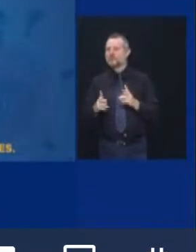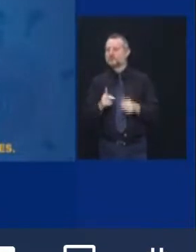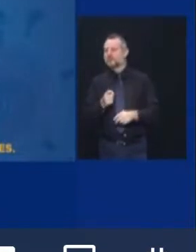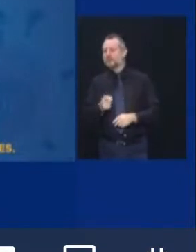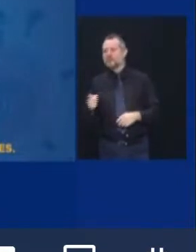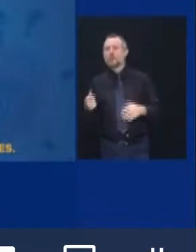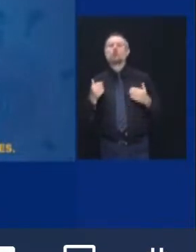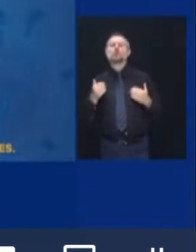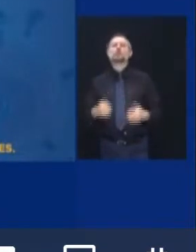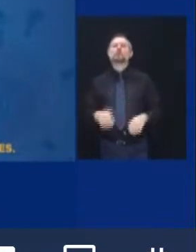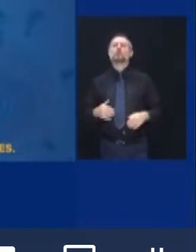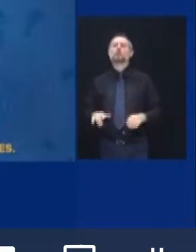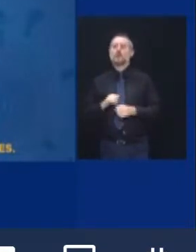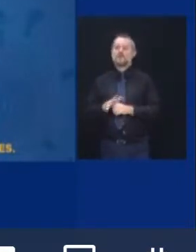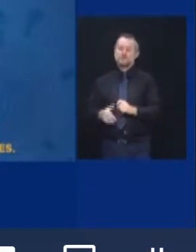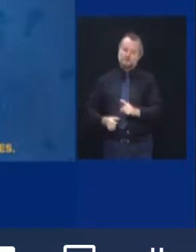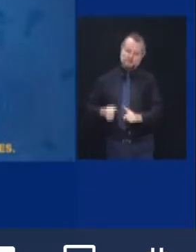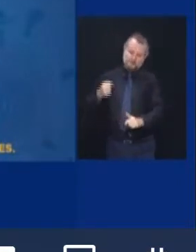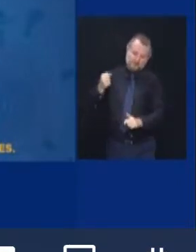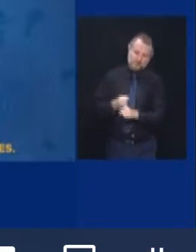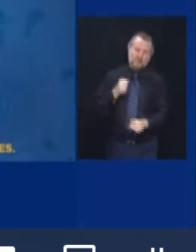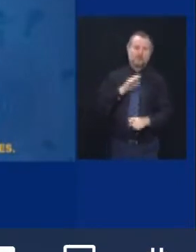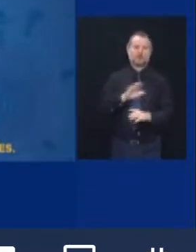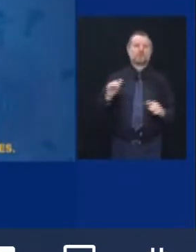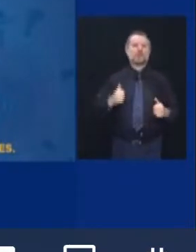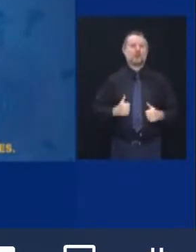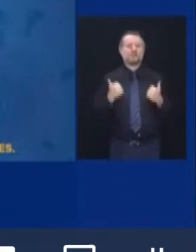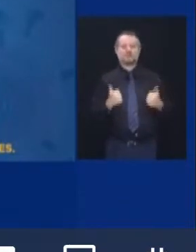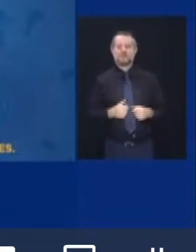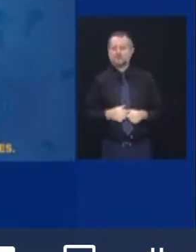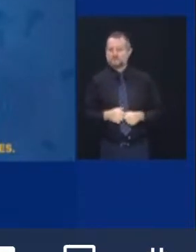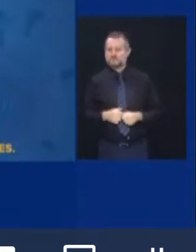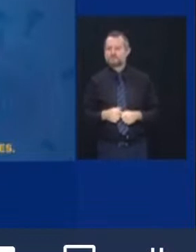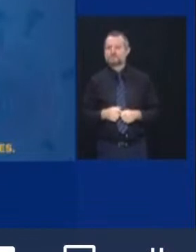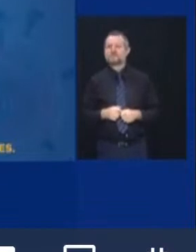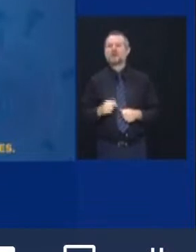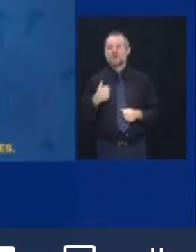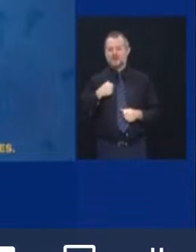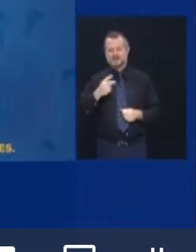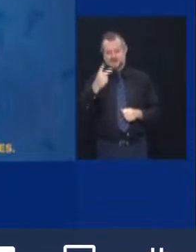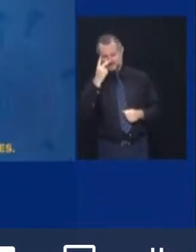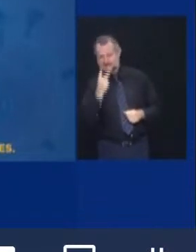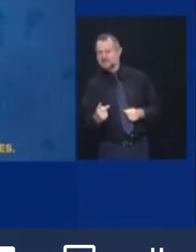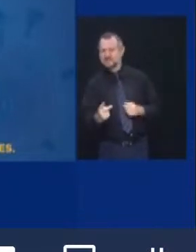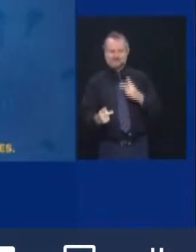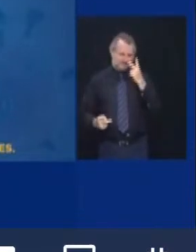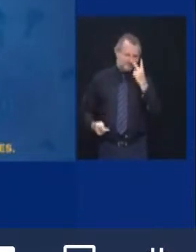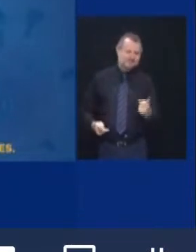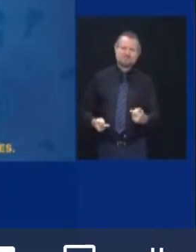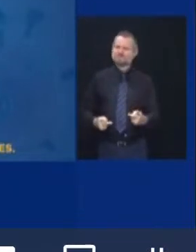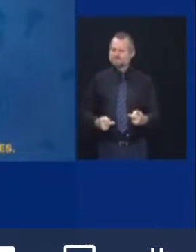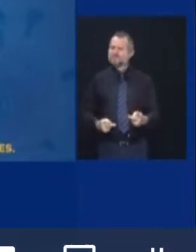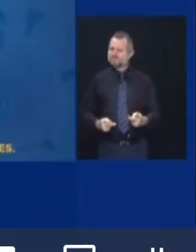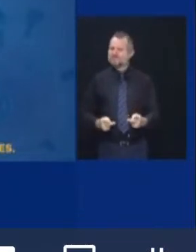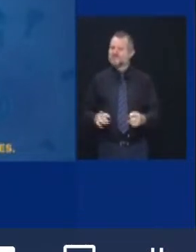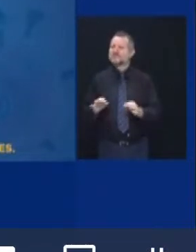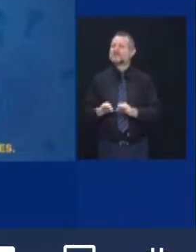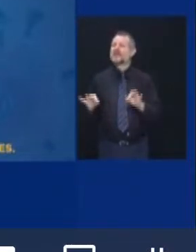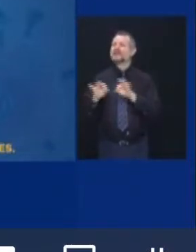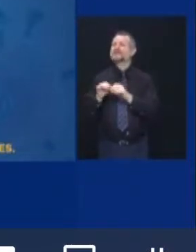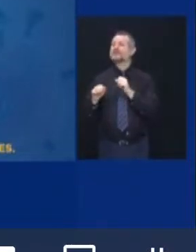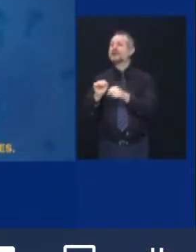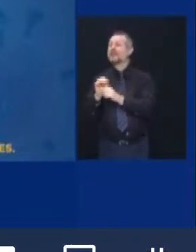a price for the past 7 months. I've had too many conversations with wives of essential workers who died